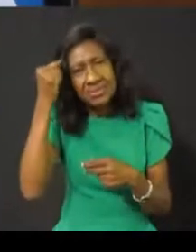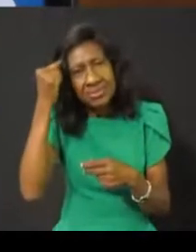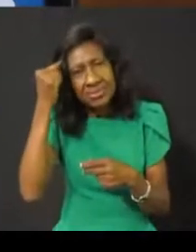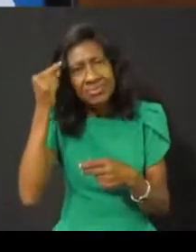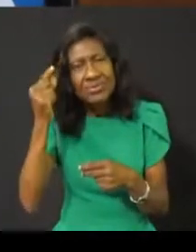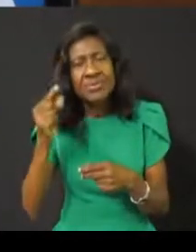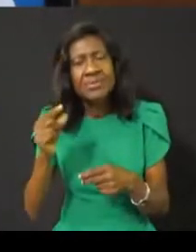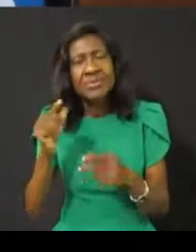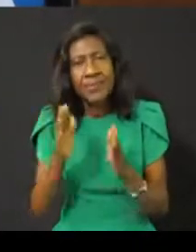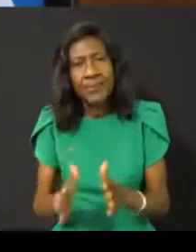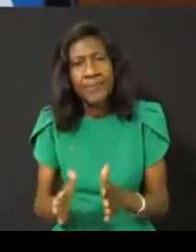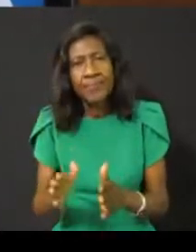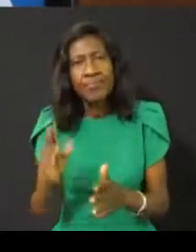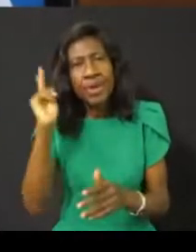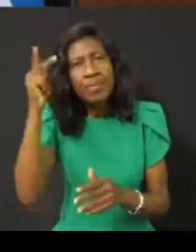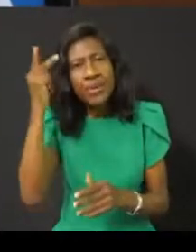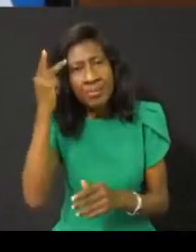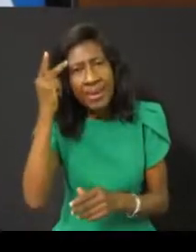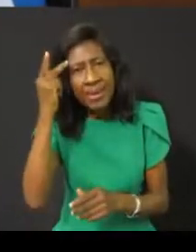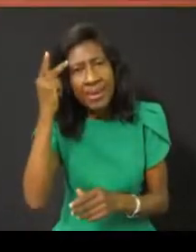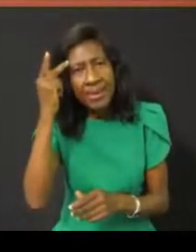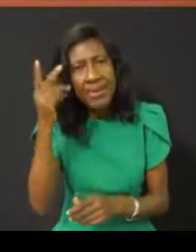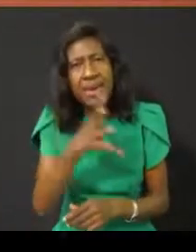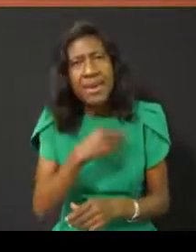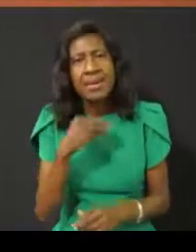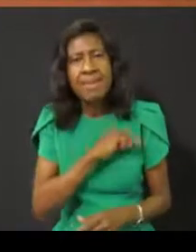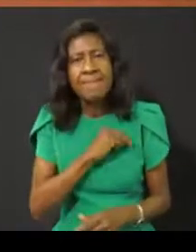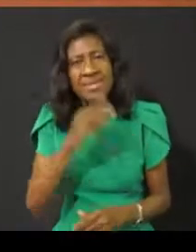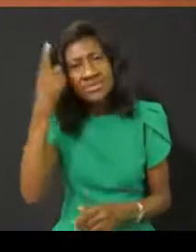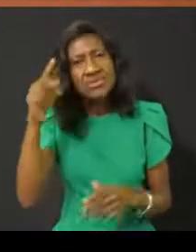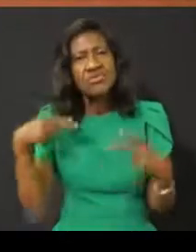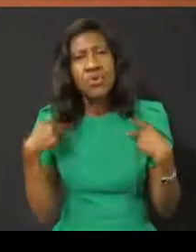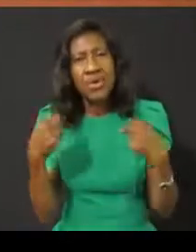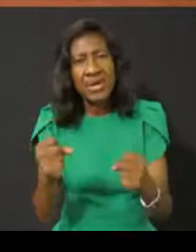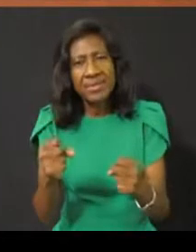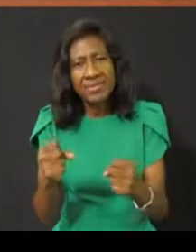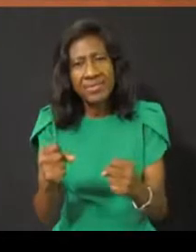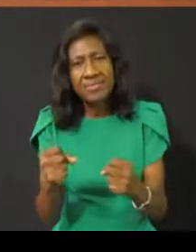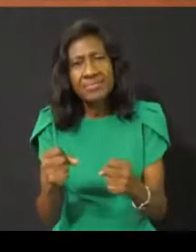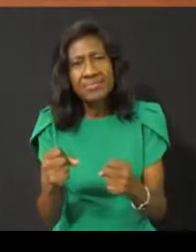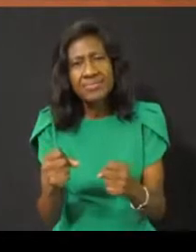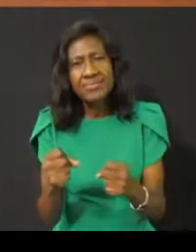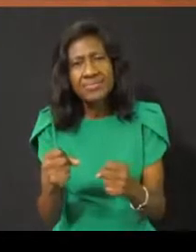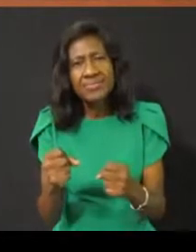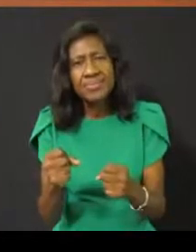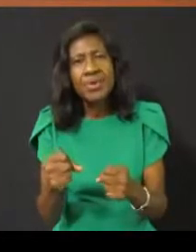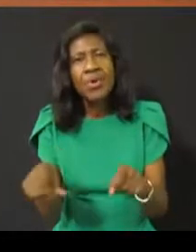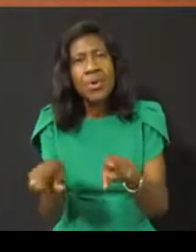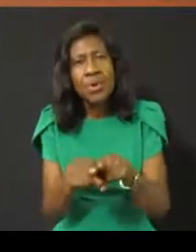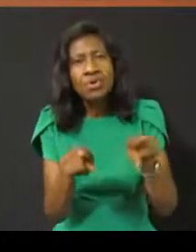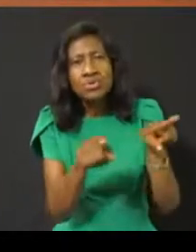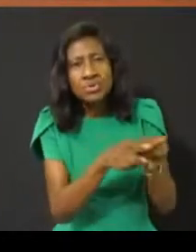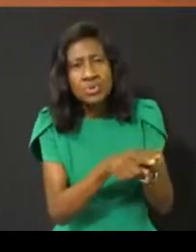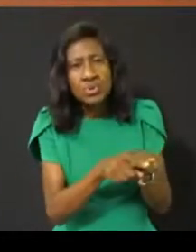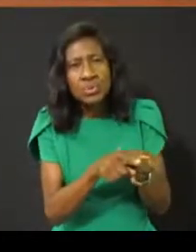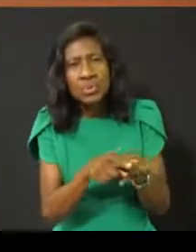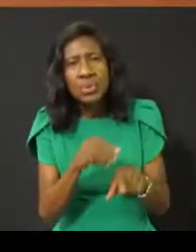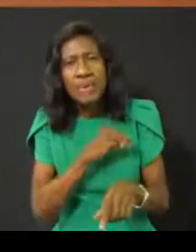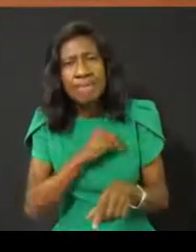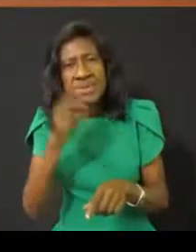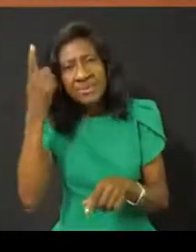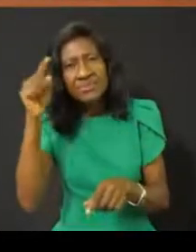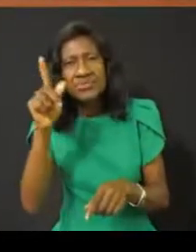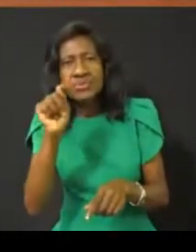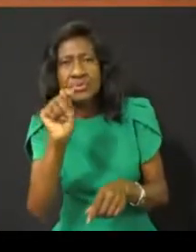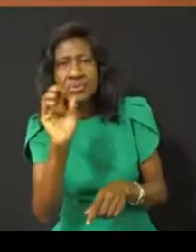Manderson, Premier Wayne Panton, and Minister for Health, Sabrina Turner, as well as the Minister of